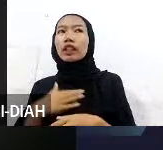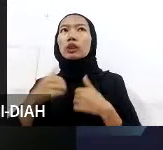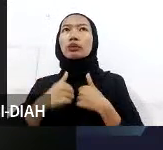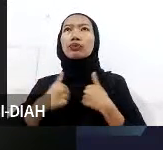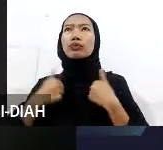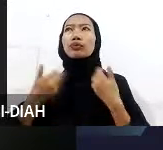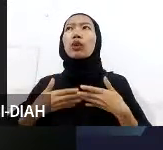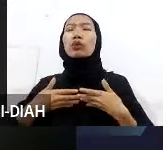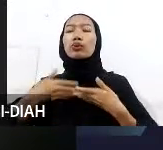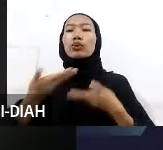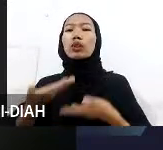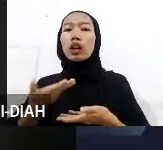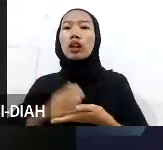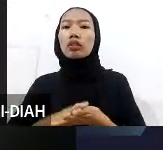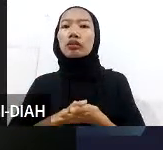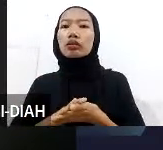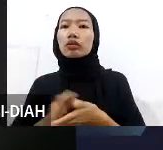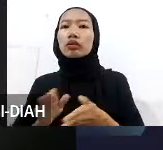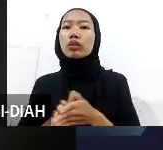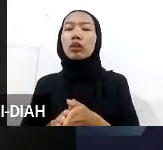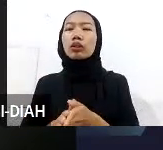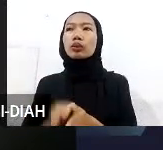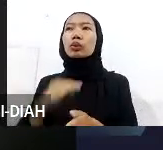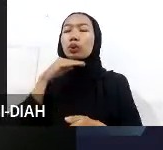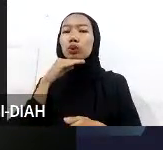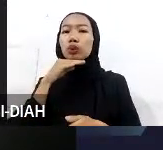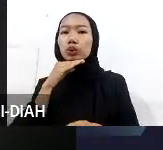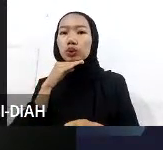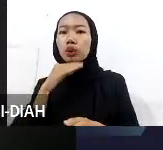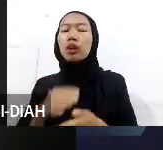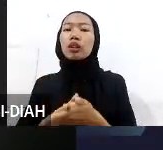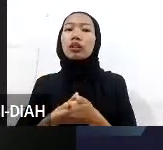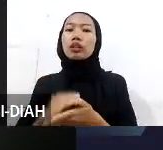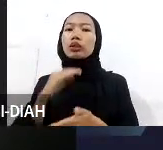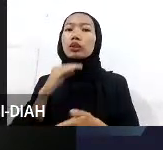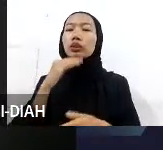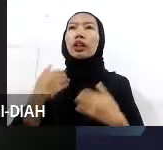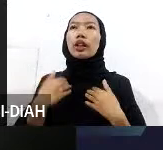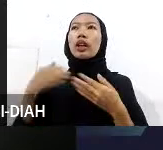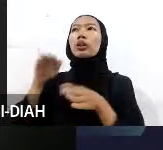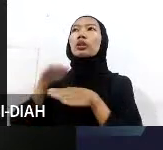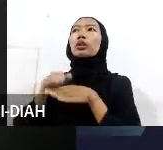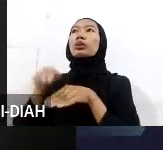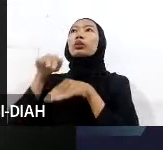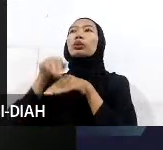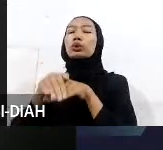who couldn't stop staring at me decided they're going to be charitable.